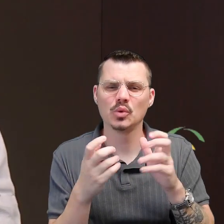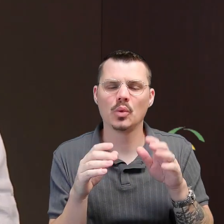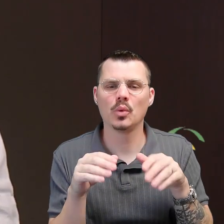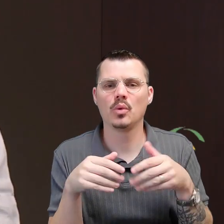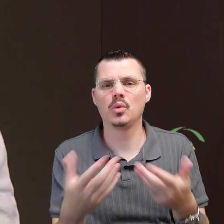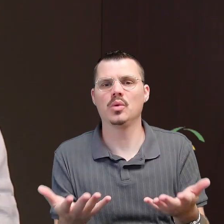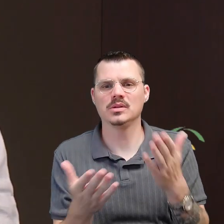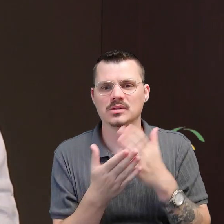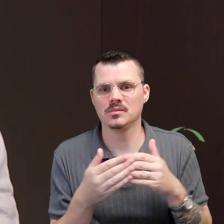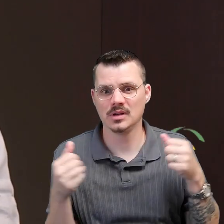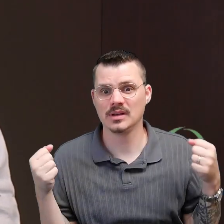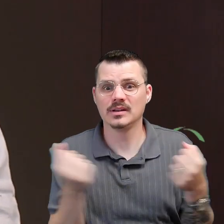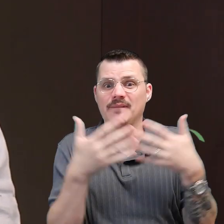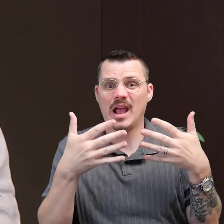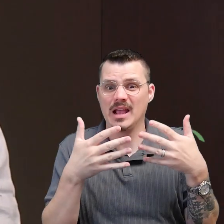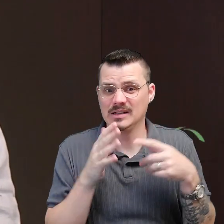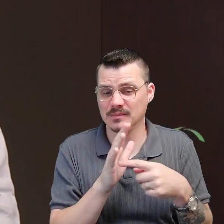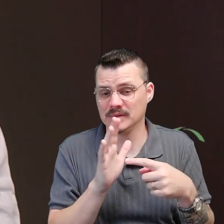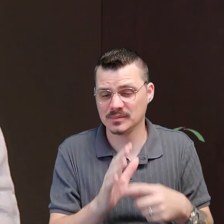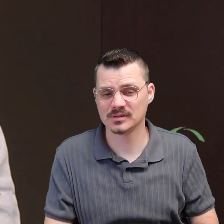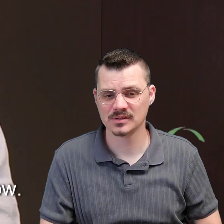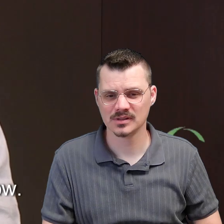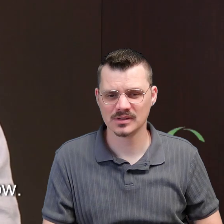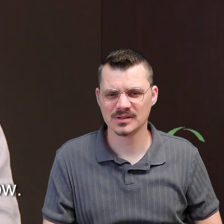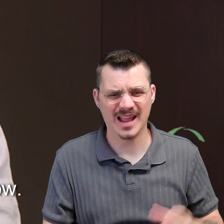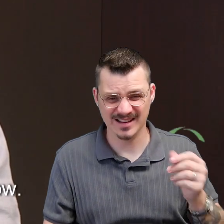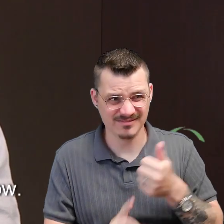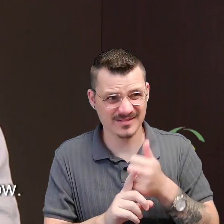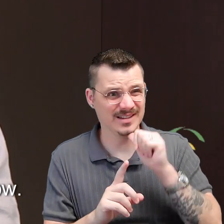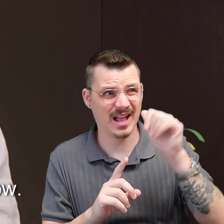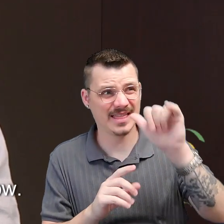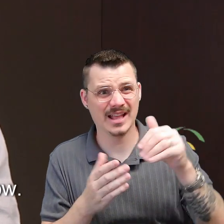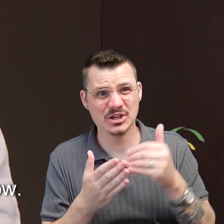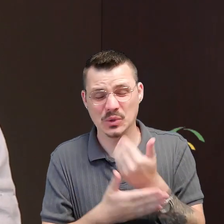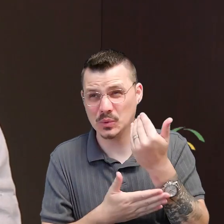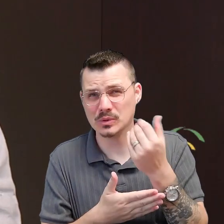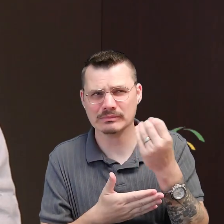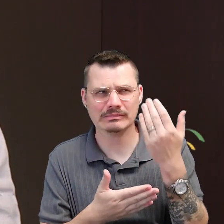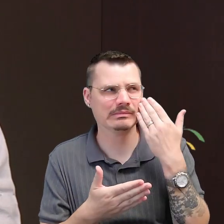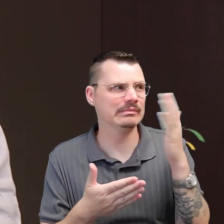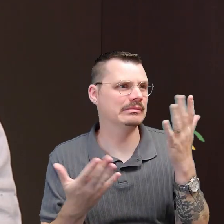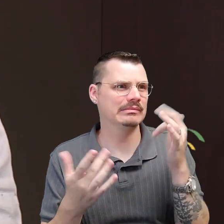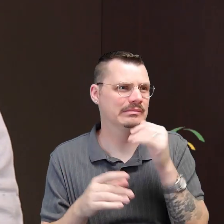those especially terrifying symptoms. It's not even that new, so I don't know.